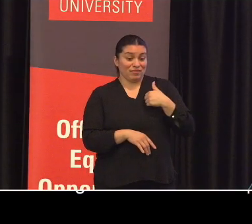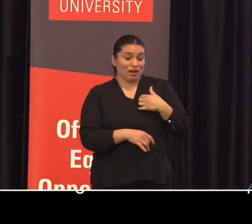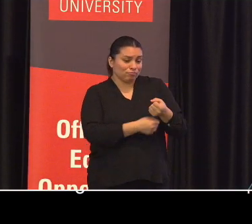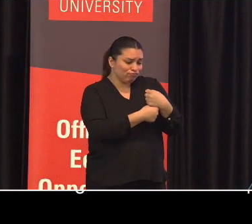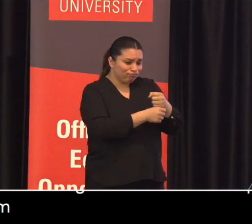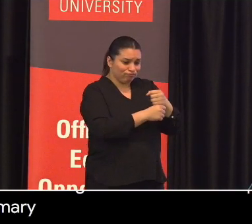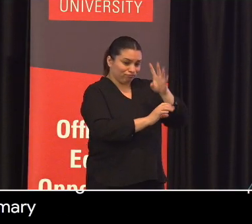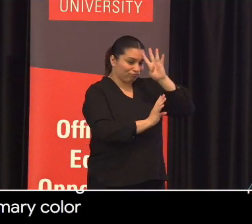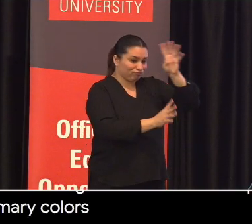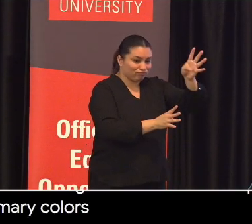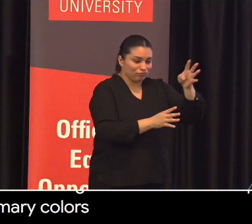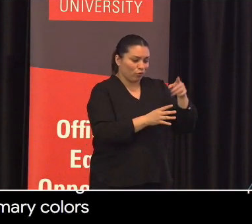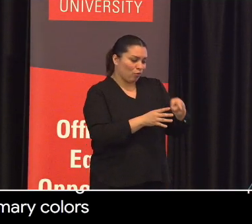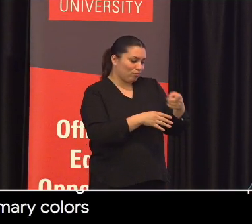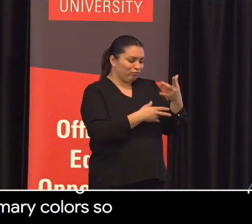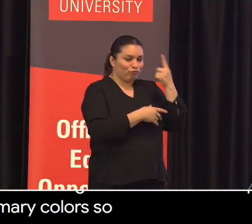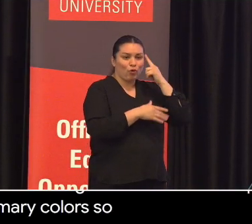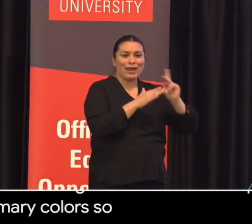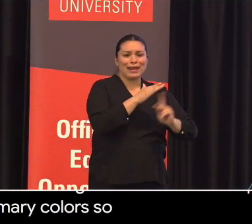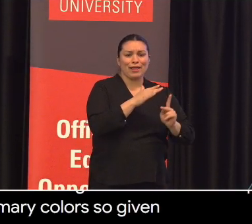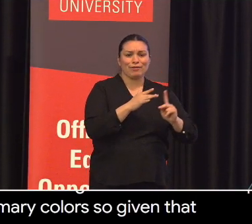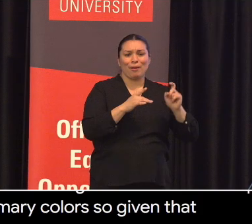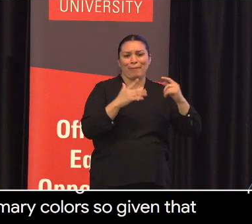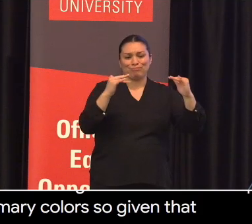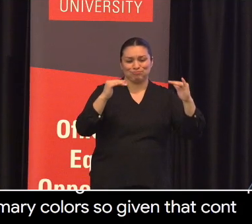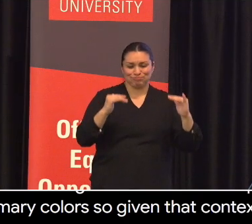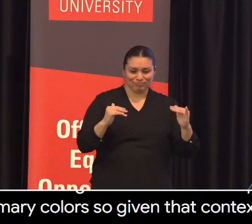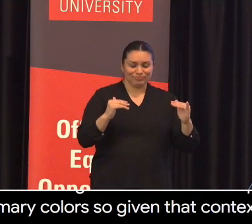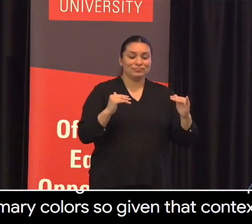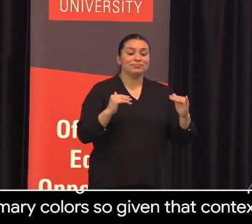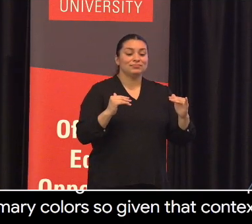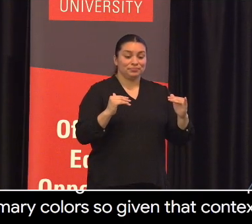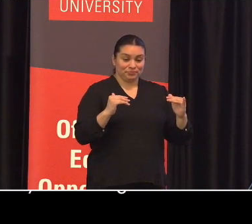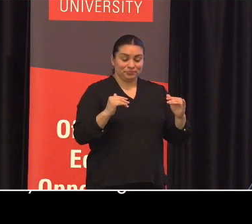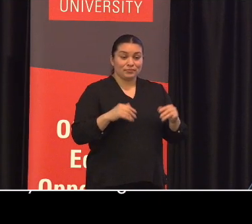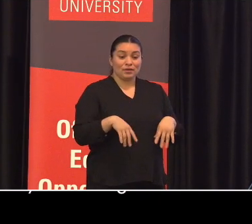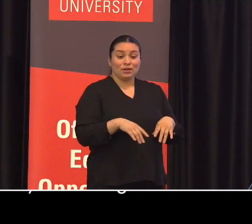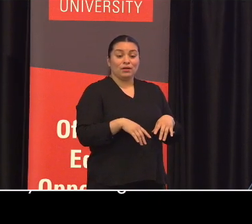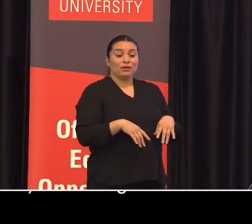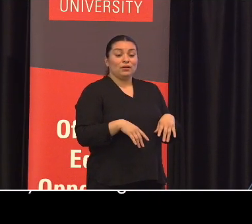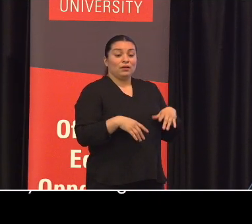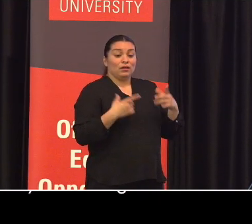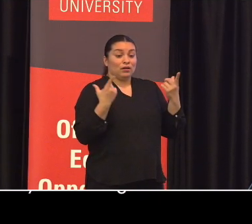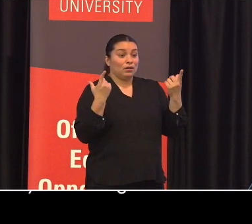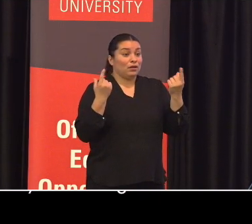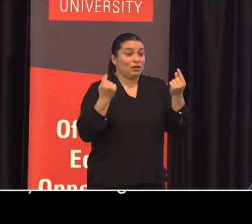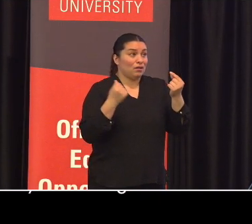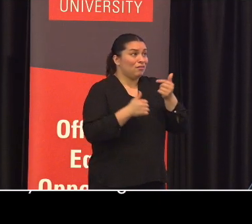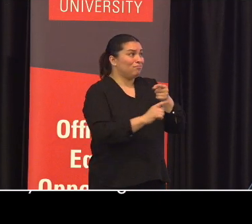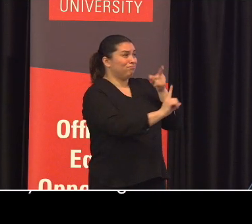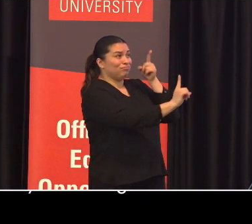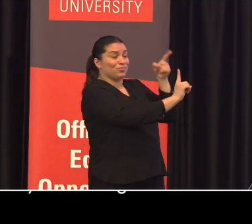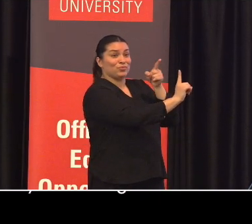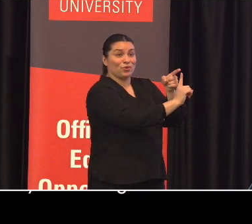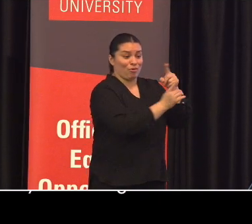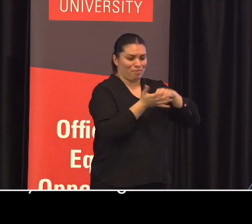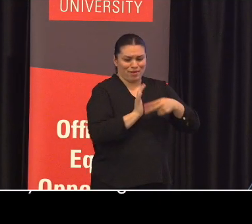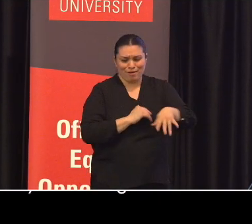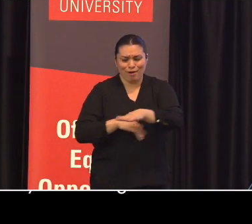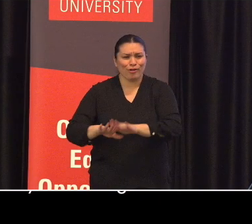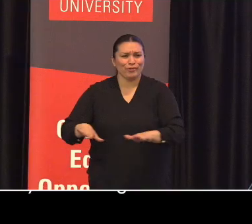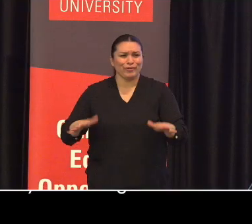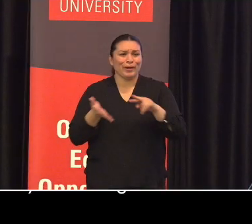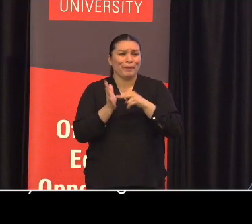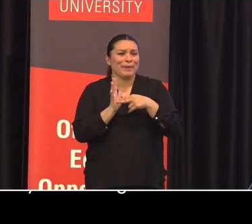is primary colors. So given that context, it's clear to me that the colors of the states in the continent or the country of